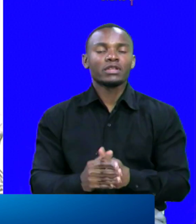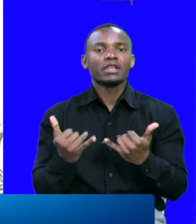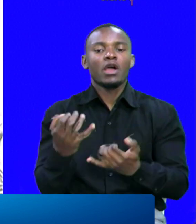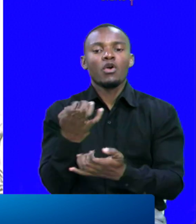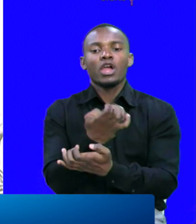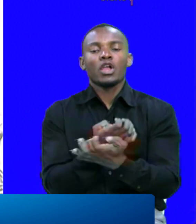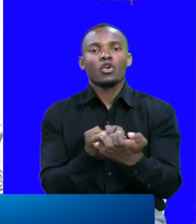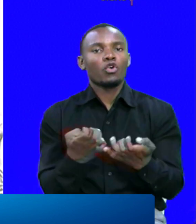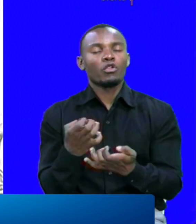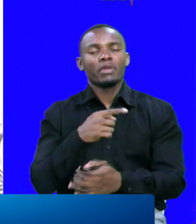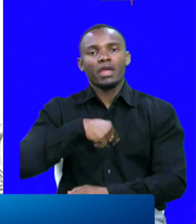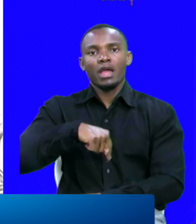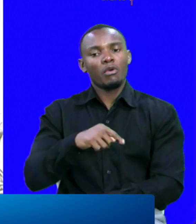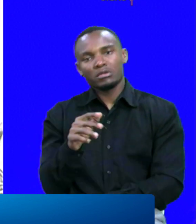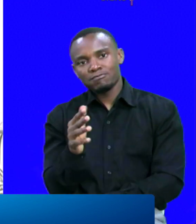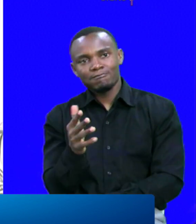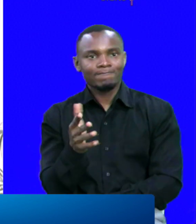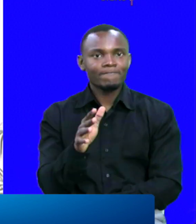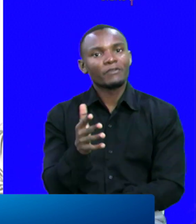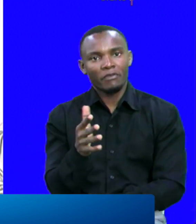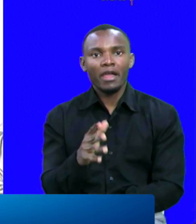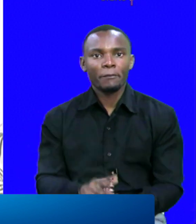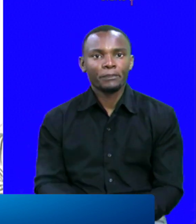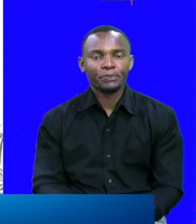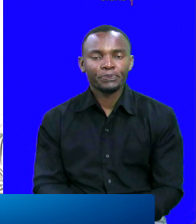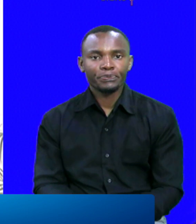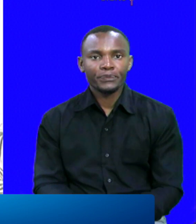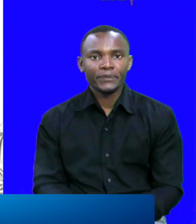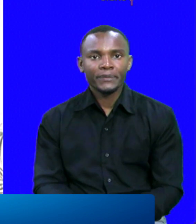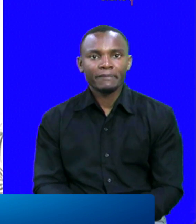almost a year in, our economy has steadied.